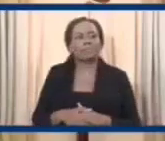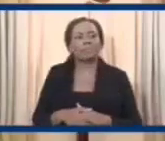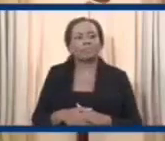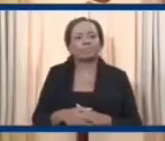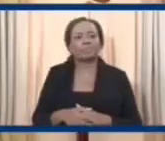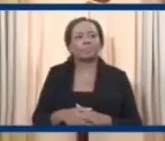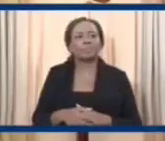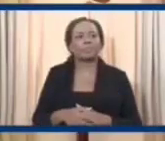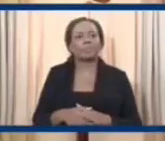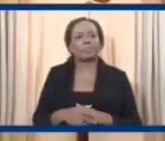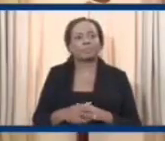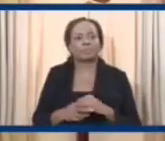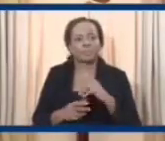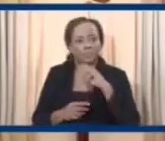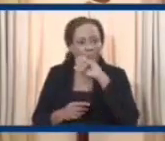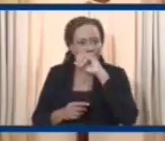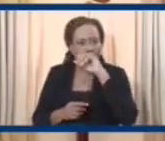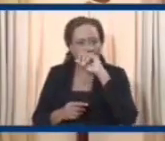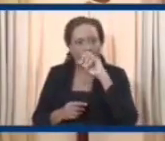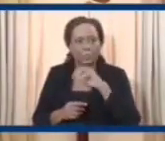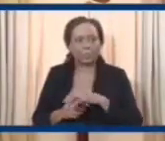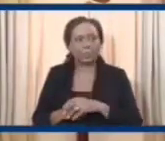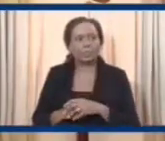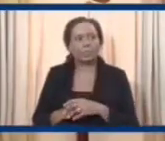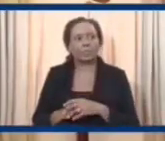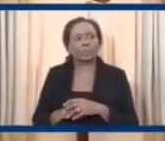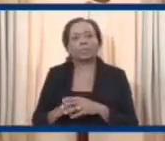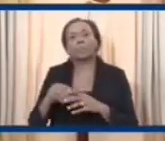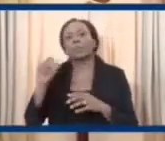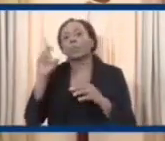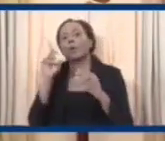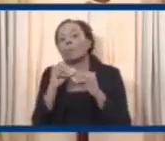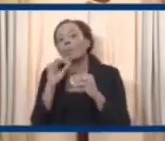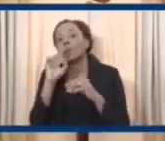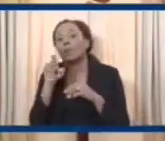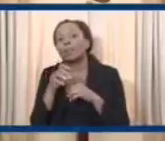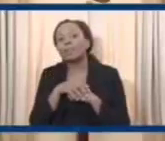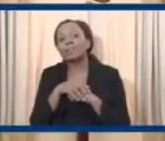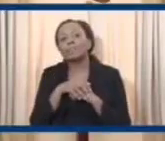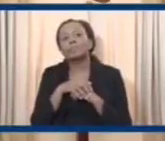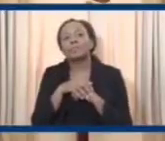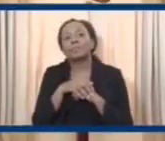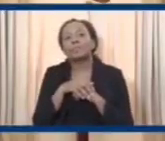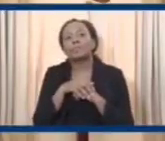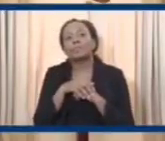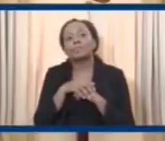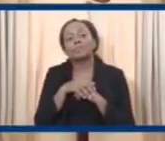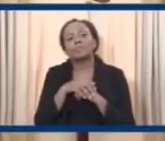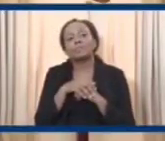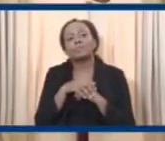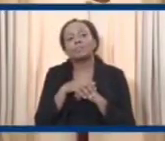okay you know okay you know button-ups a decrease Mary